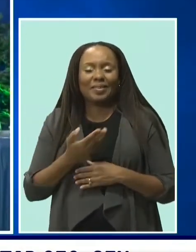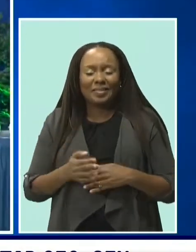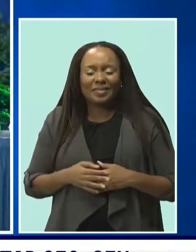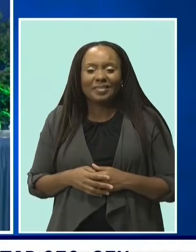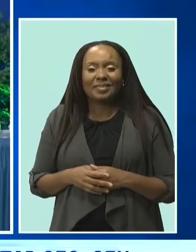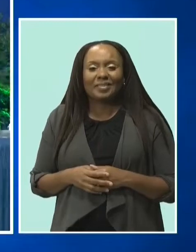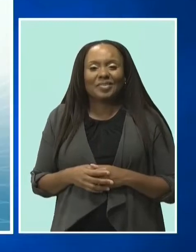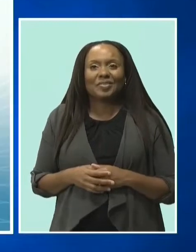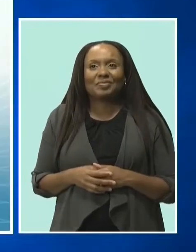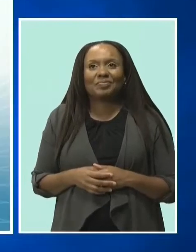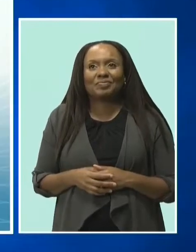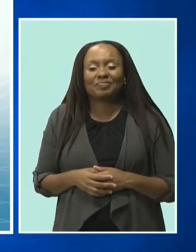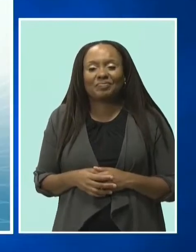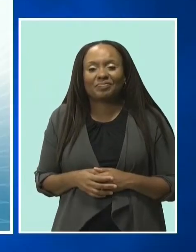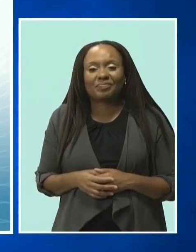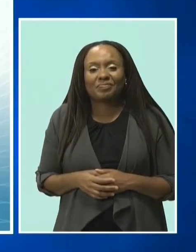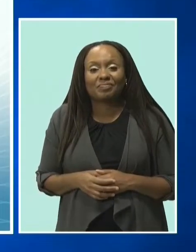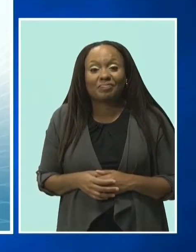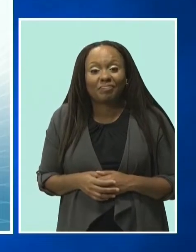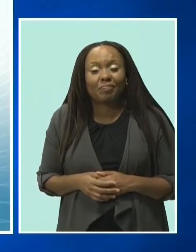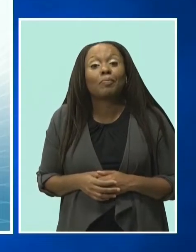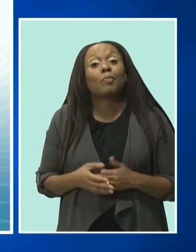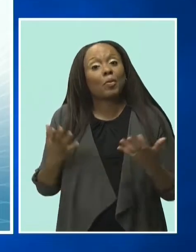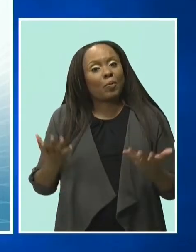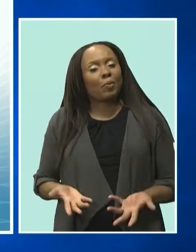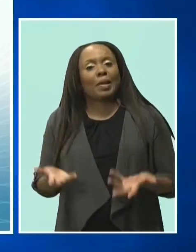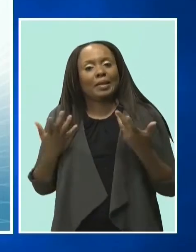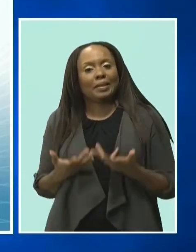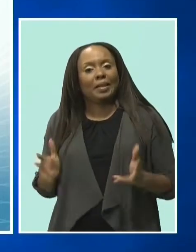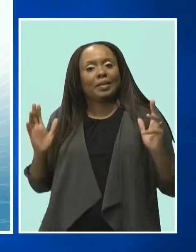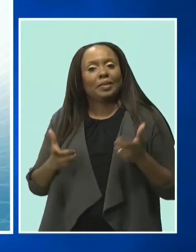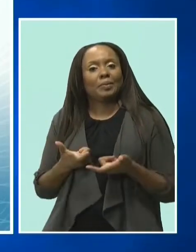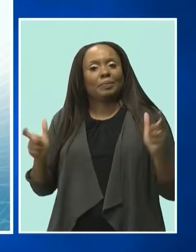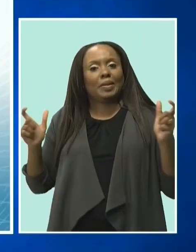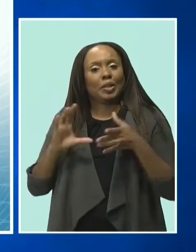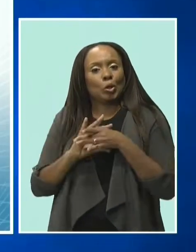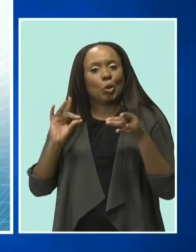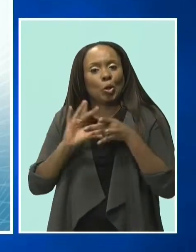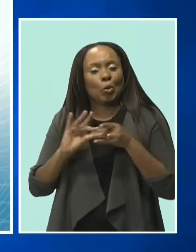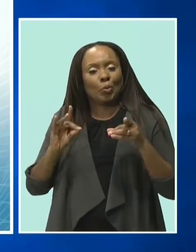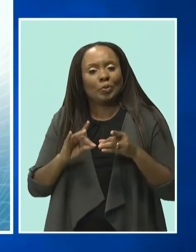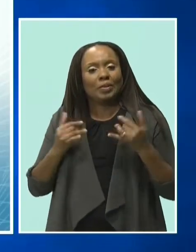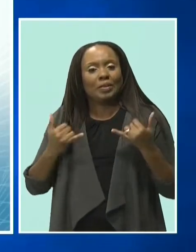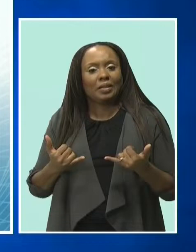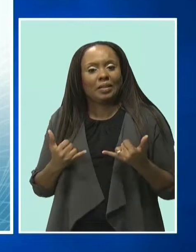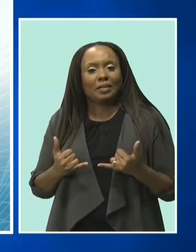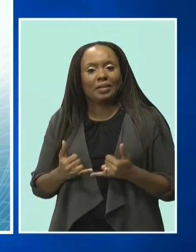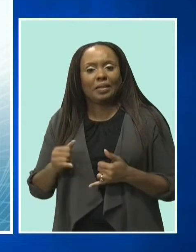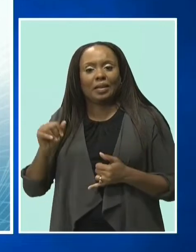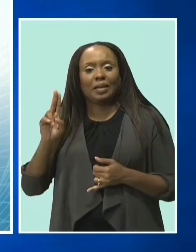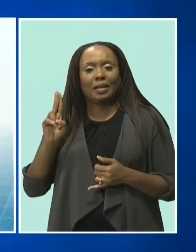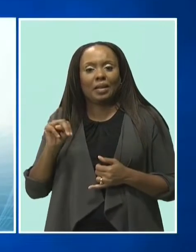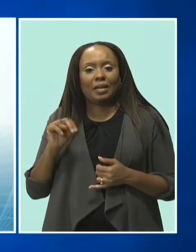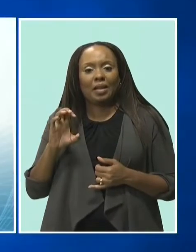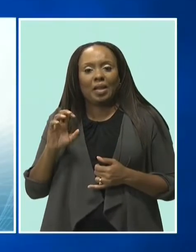CBC News. So Shane, that's a look at the major stories coming out of UNCTAD 15 on this, the penultimate day of the